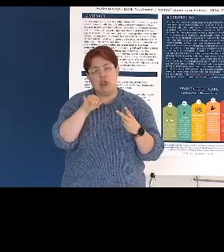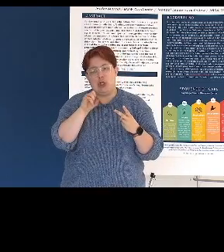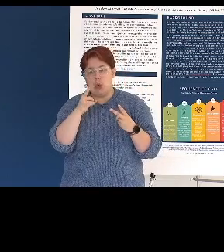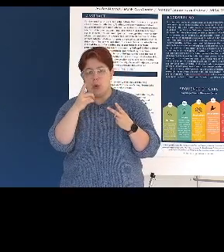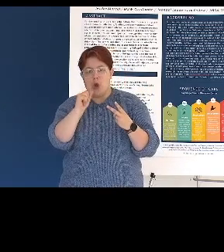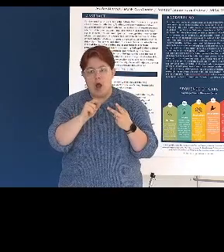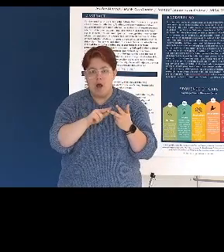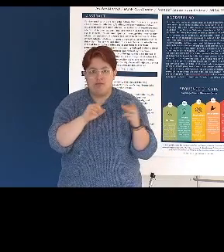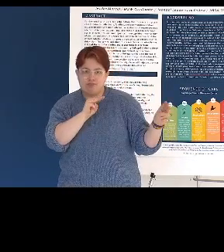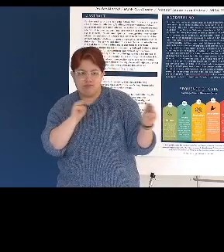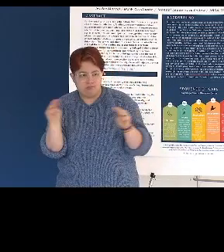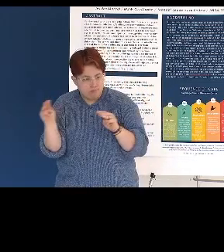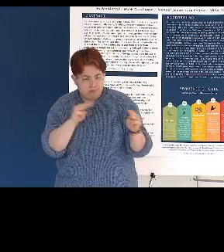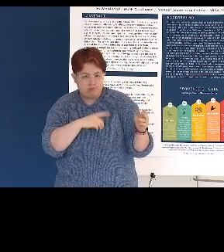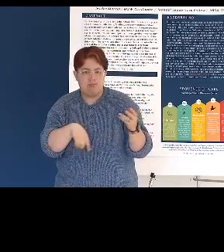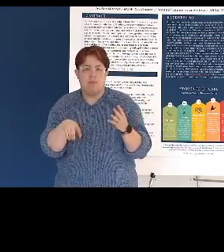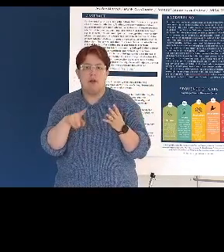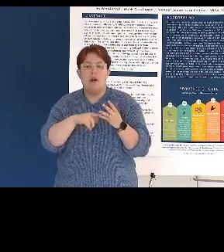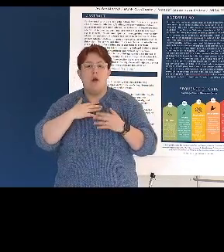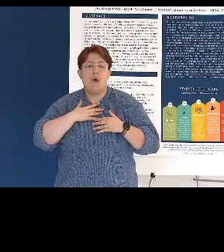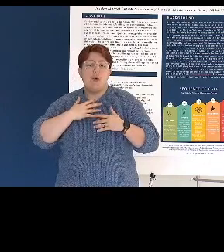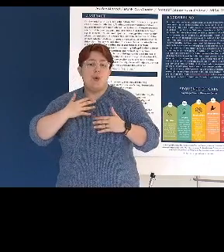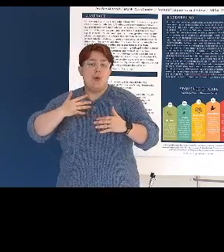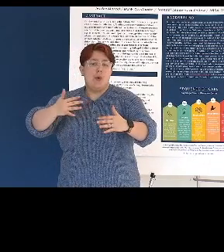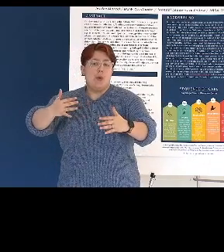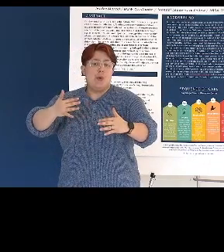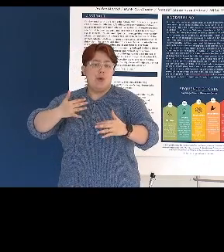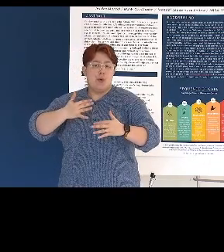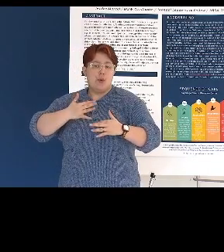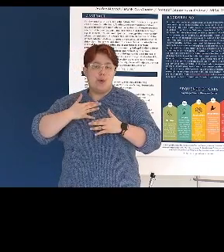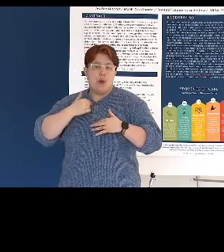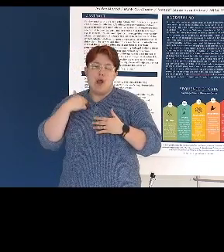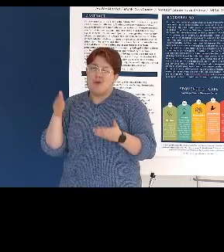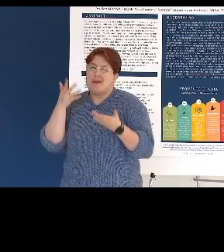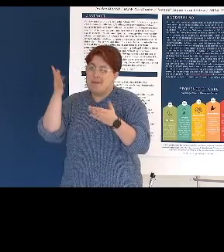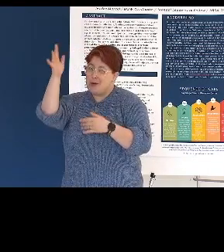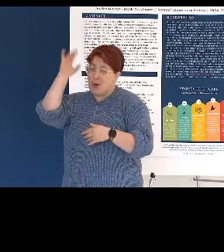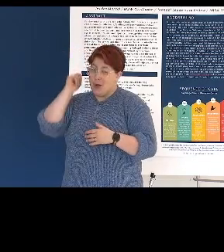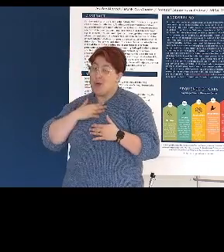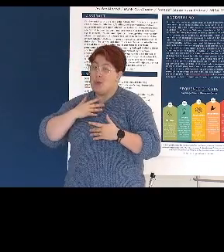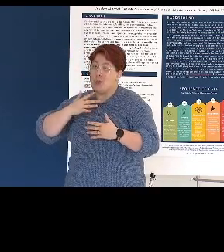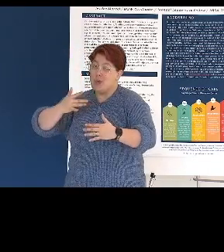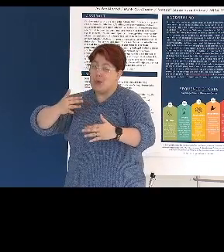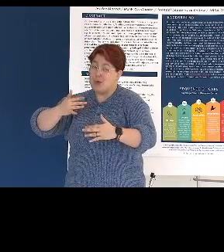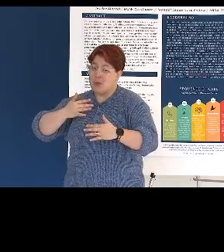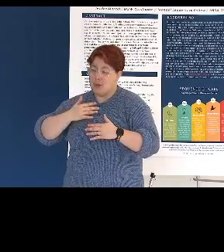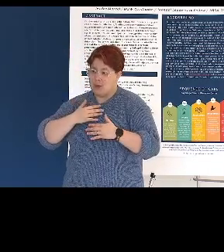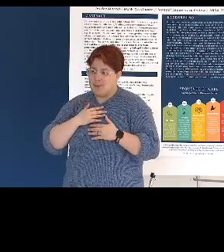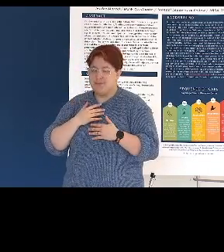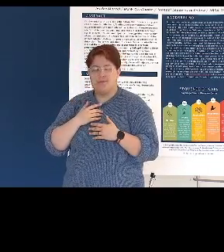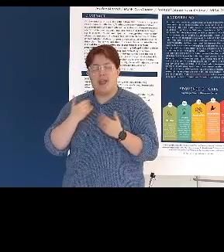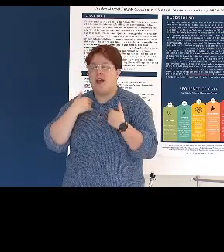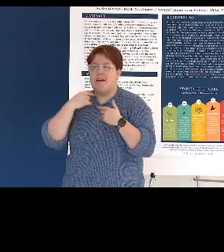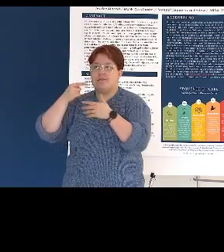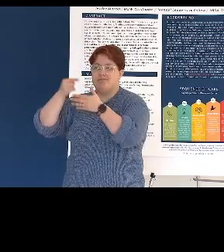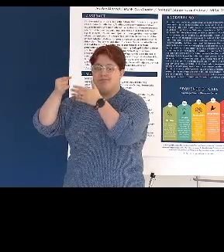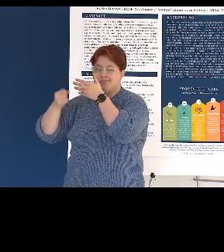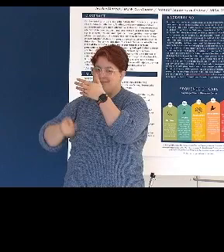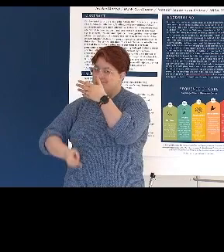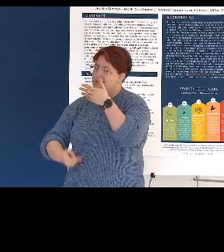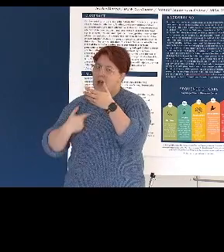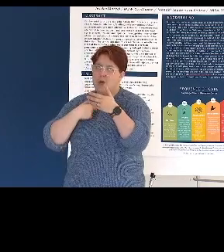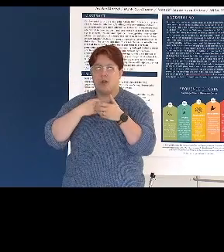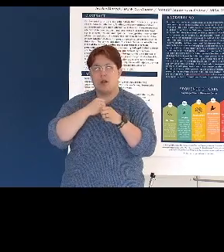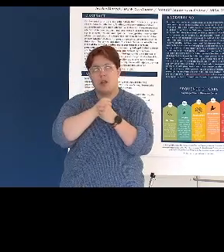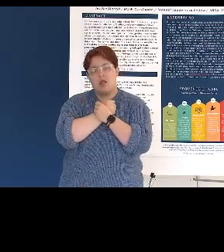kinesthetic activity, diaphragmatic breathing, as I recommended earlier. And I have a lot more examples I would love to share.